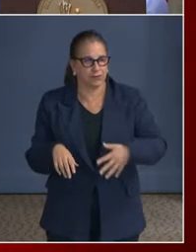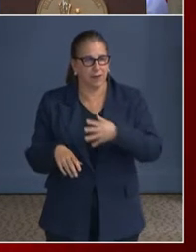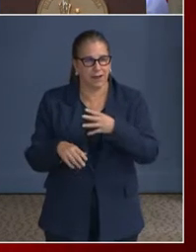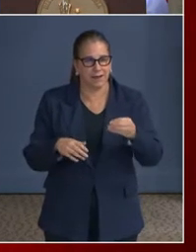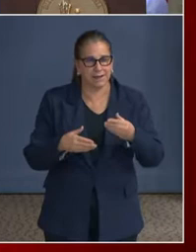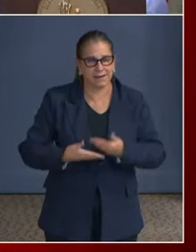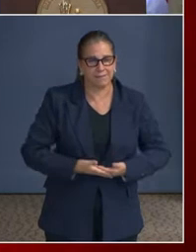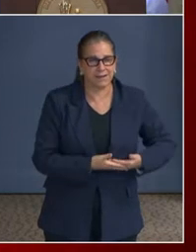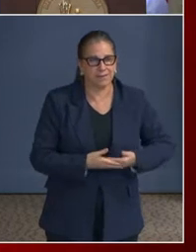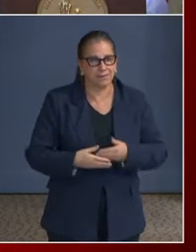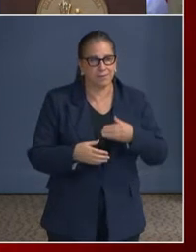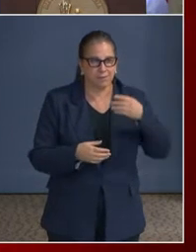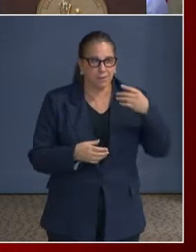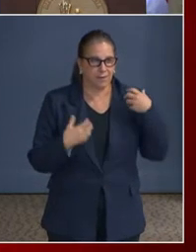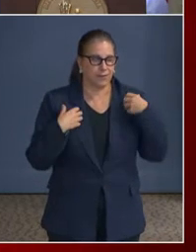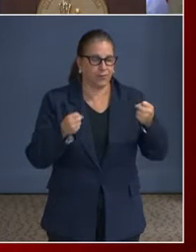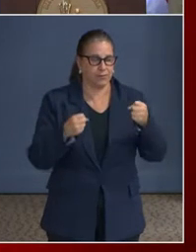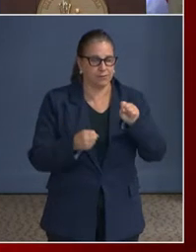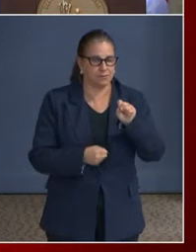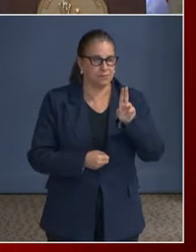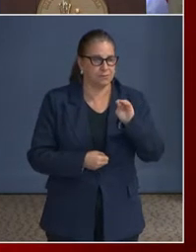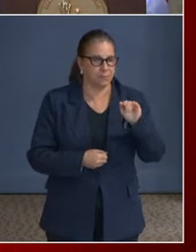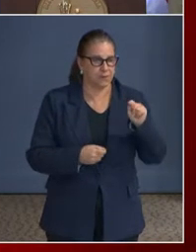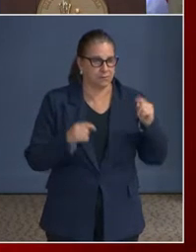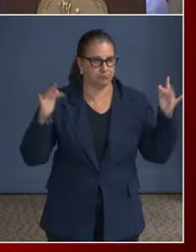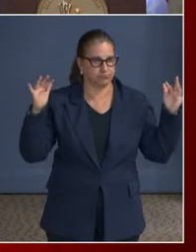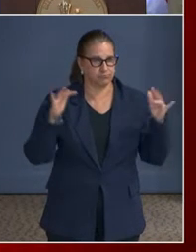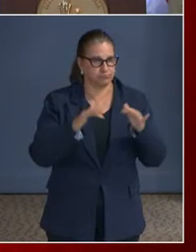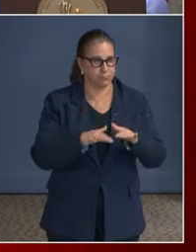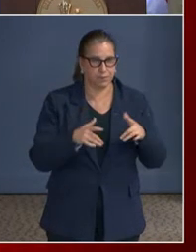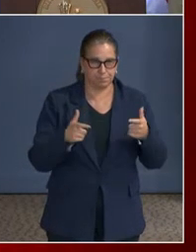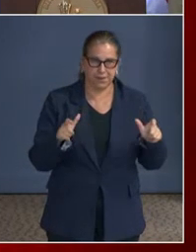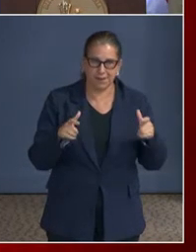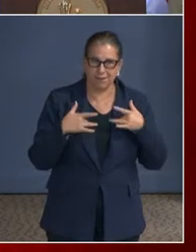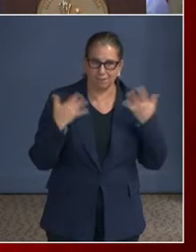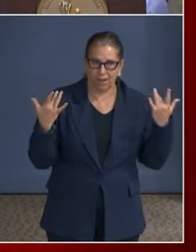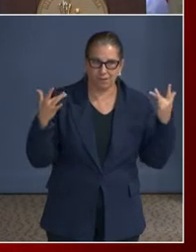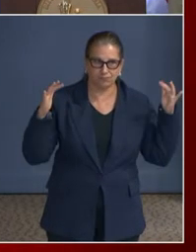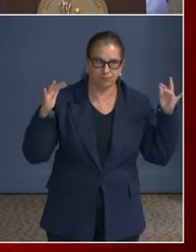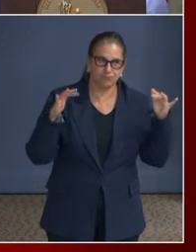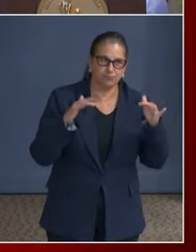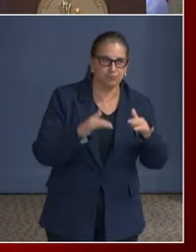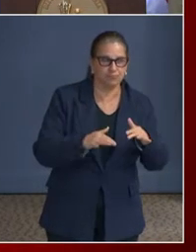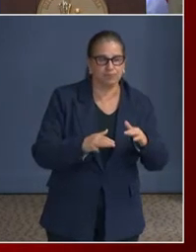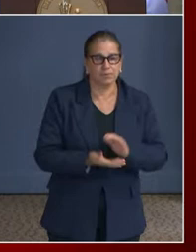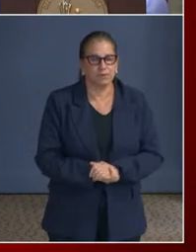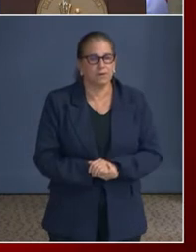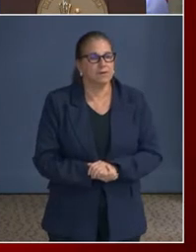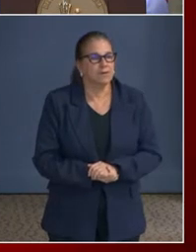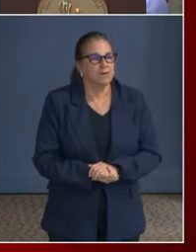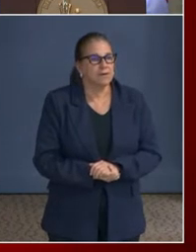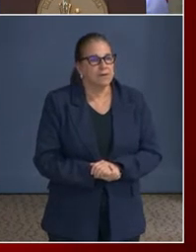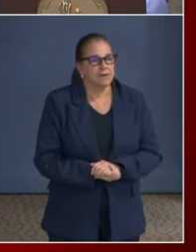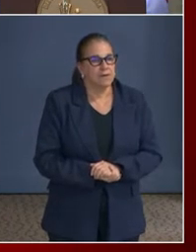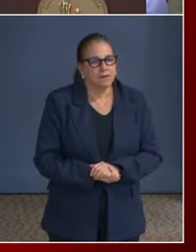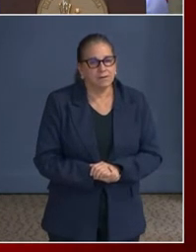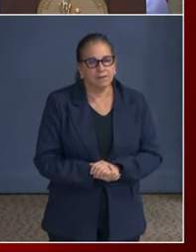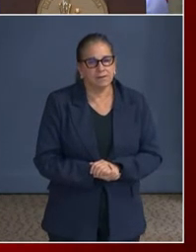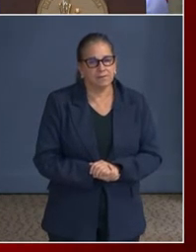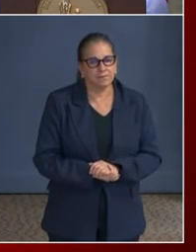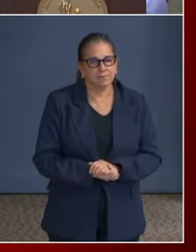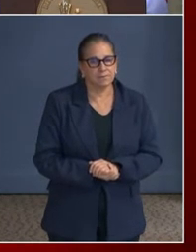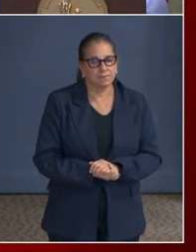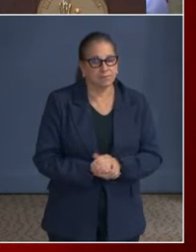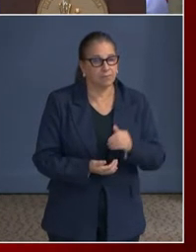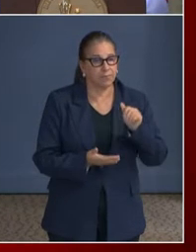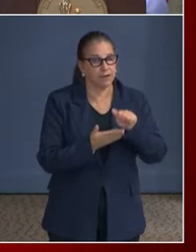with sessions Tuesday through Friday, and anyone interested in learning more can find the full summit agenda